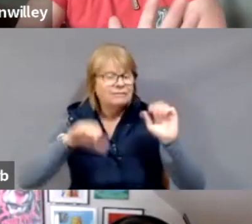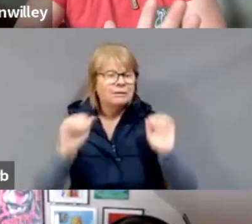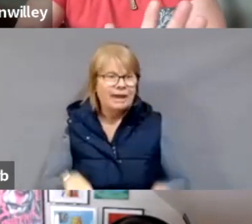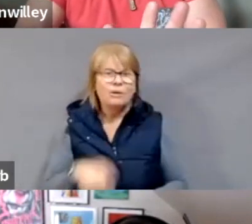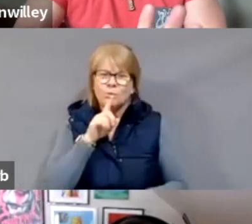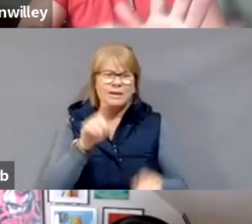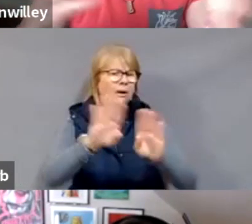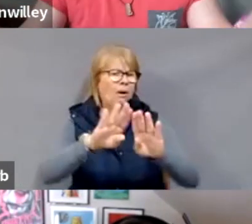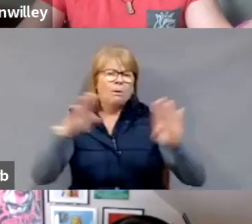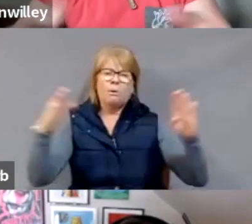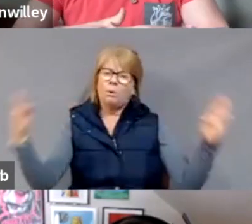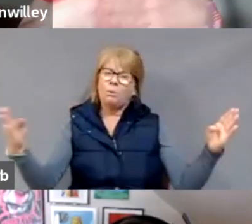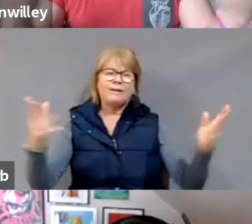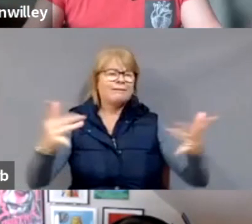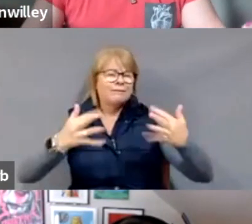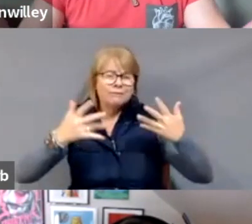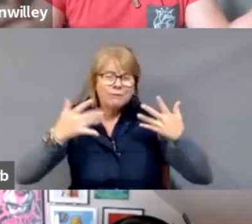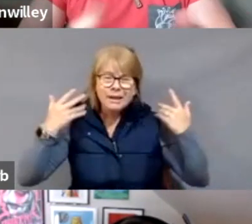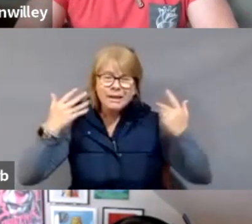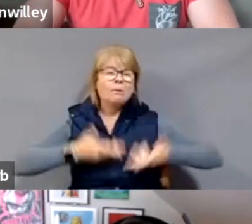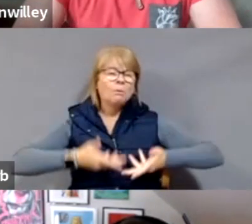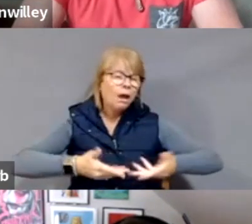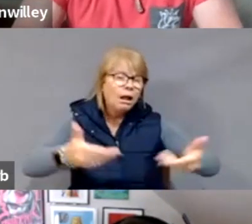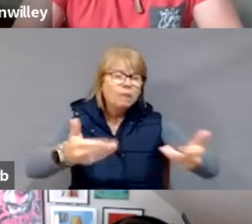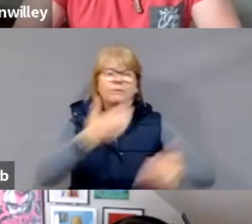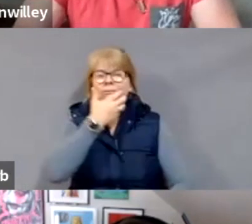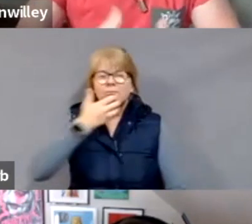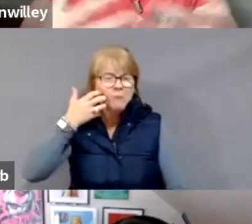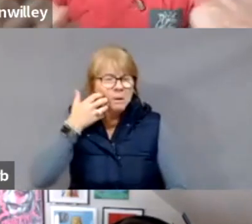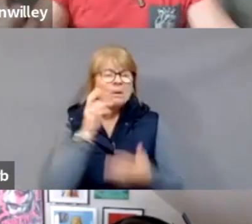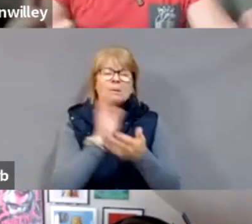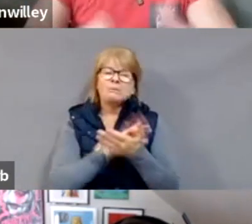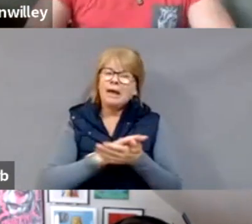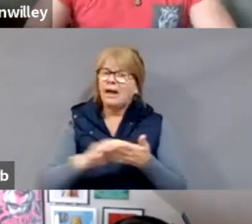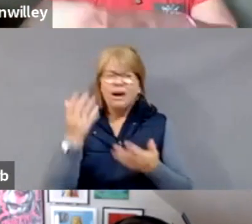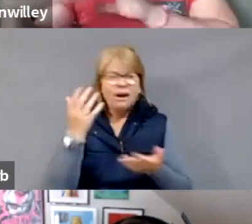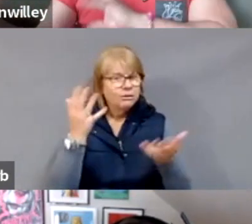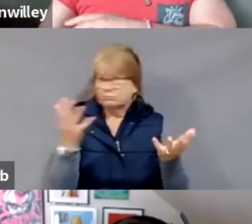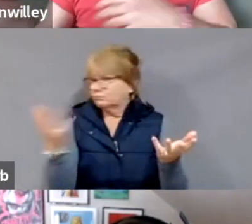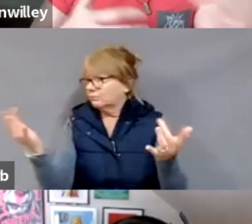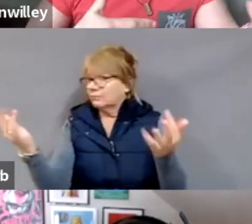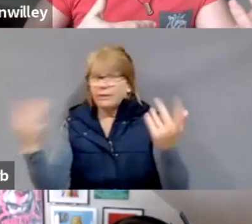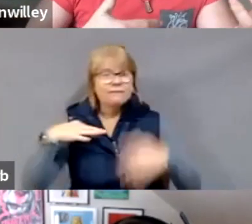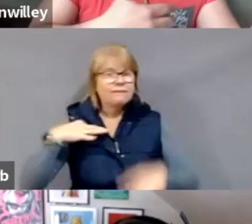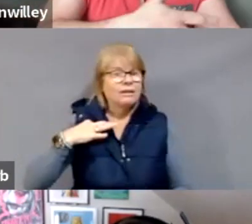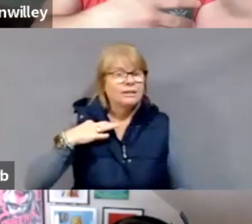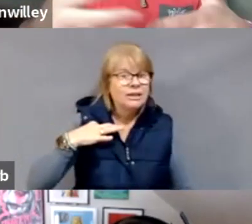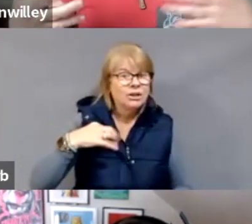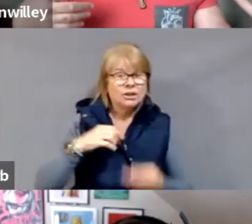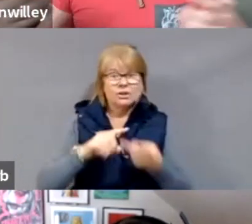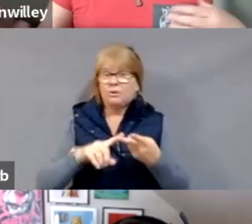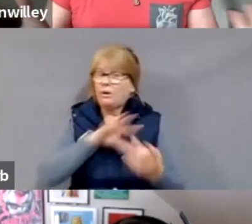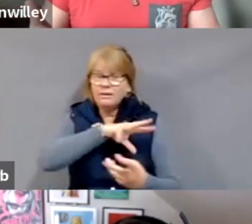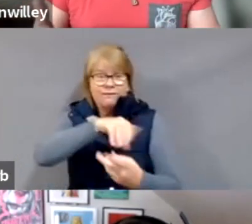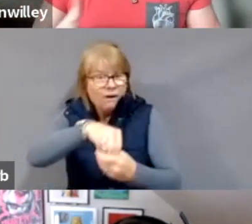open. Actually, they're really friendly, super kind. You know, they're always looking for anything from volunteers to being a part of